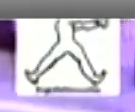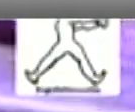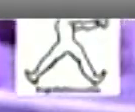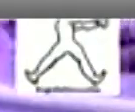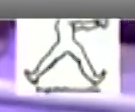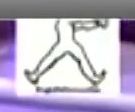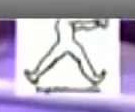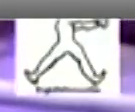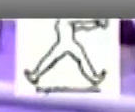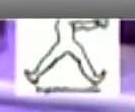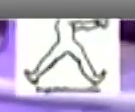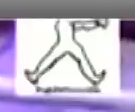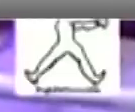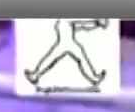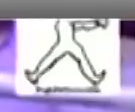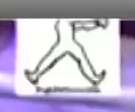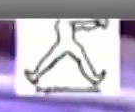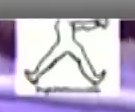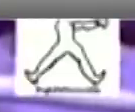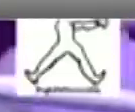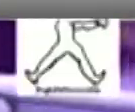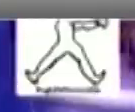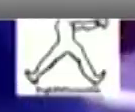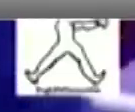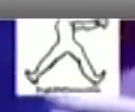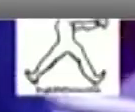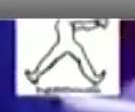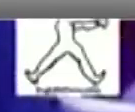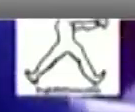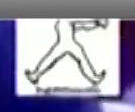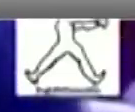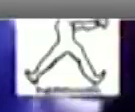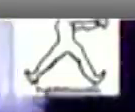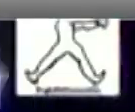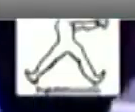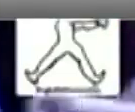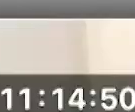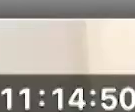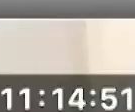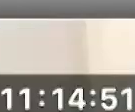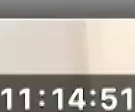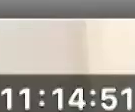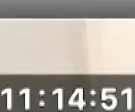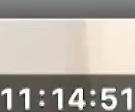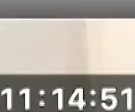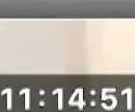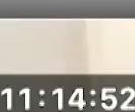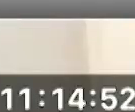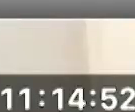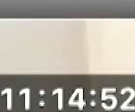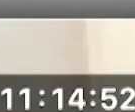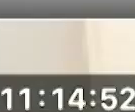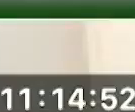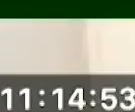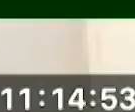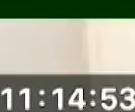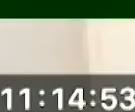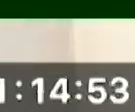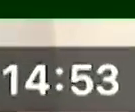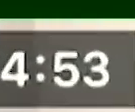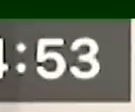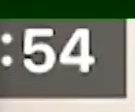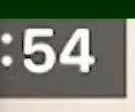resources will be provided by the Barbados Boxing Association, and that, I am sure, will ensure its